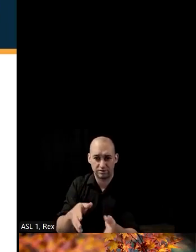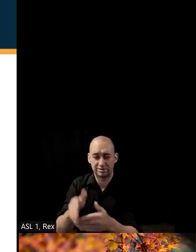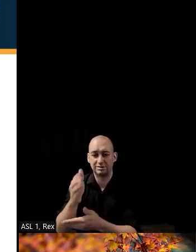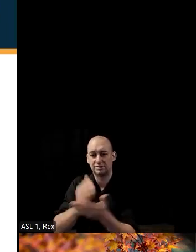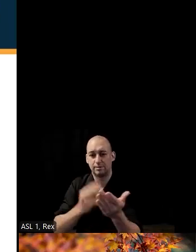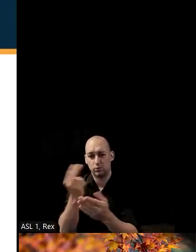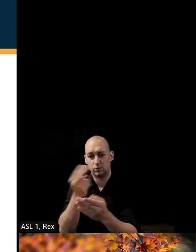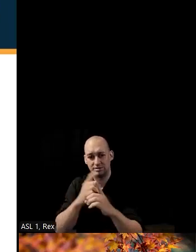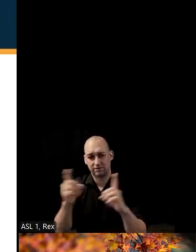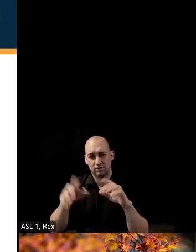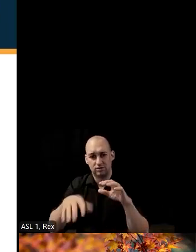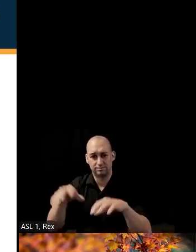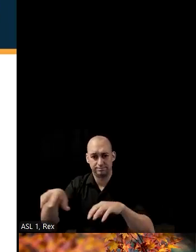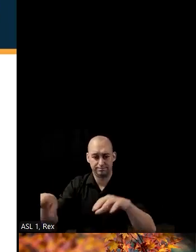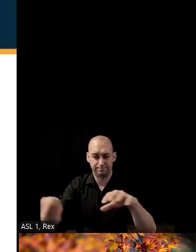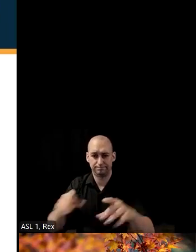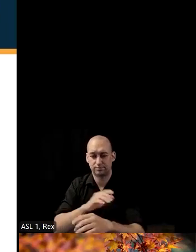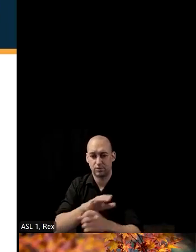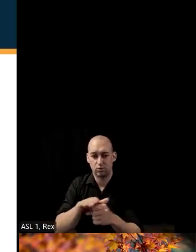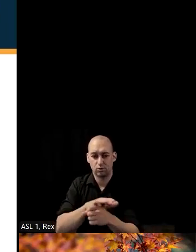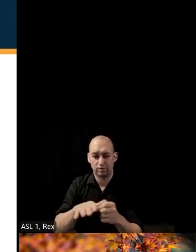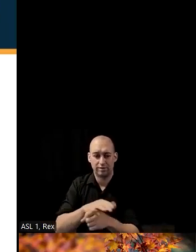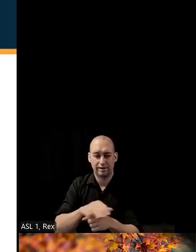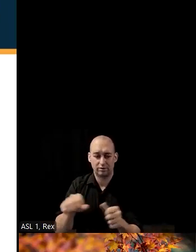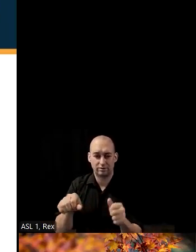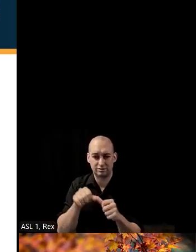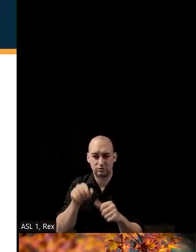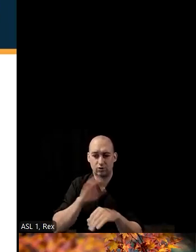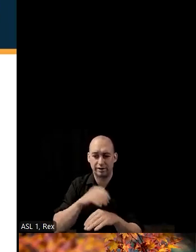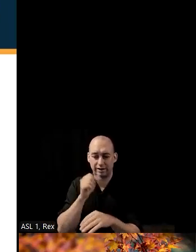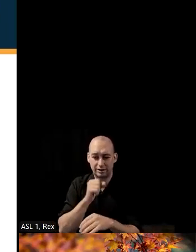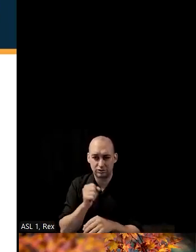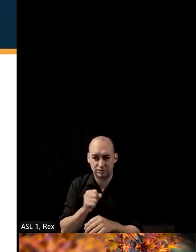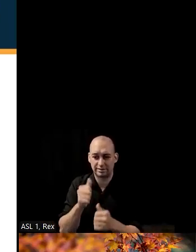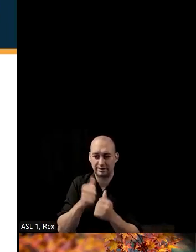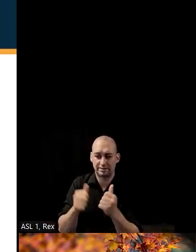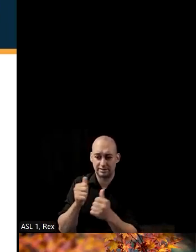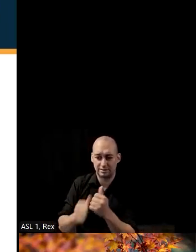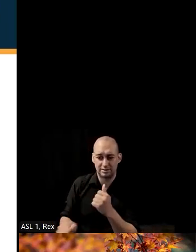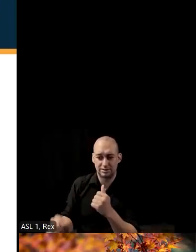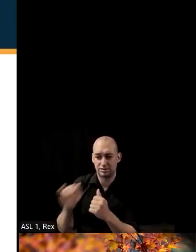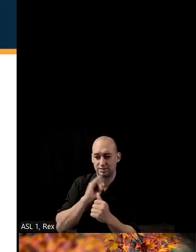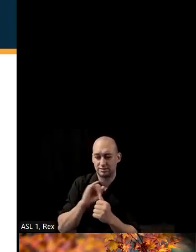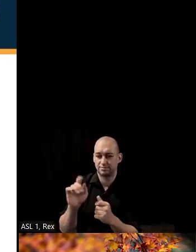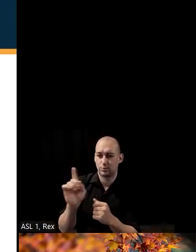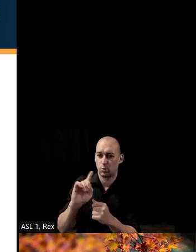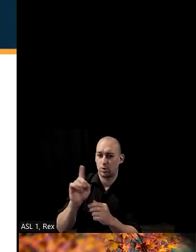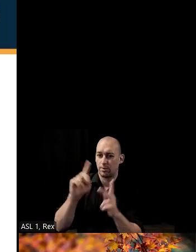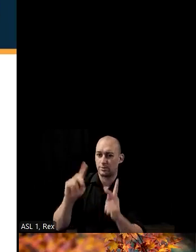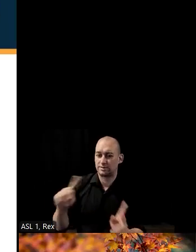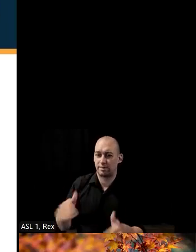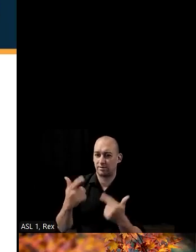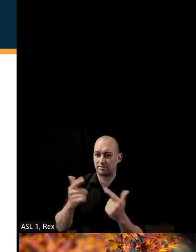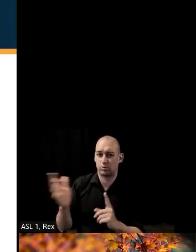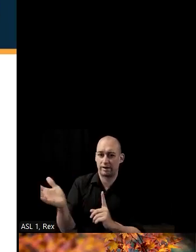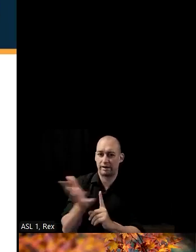solution with their local area agencies on aging, which each area agency on aging, depending on where someone lives, would catch the request,